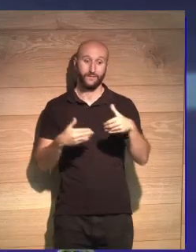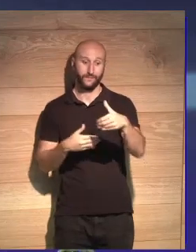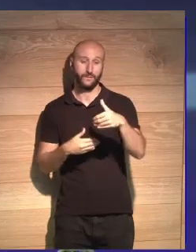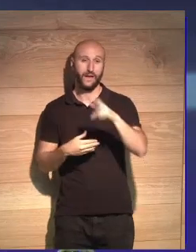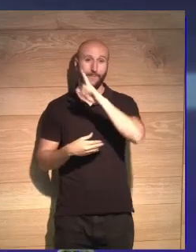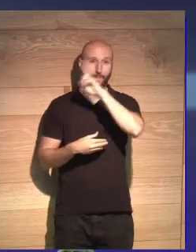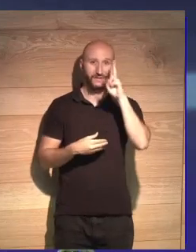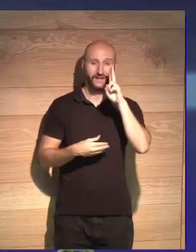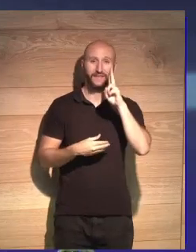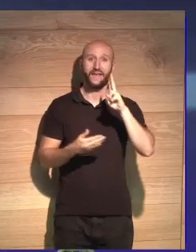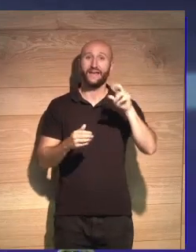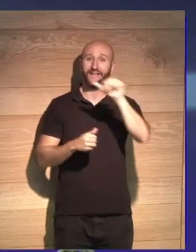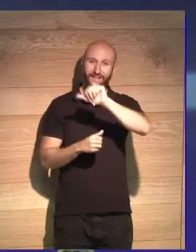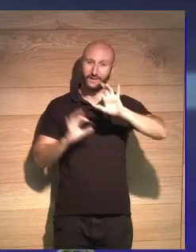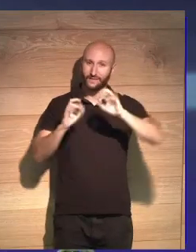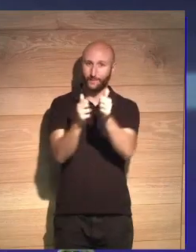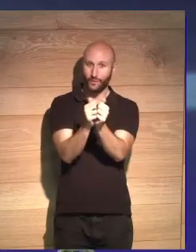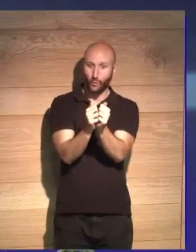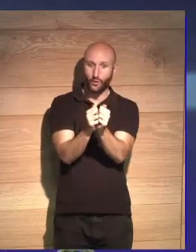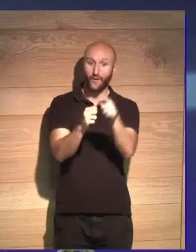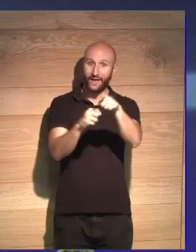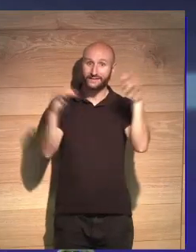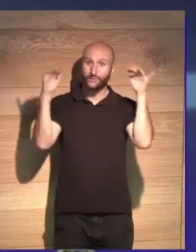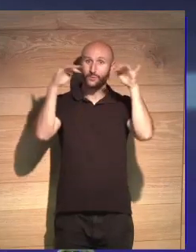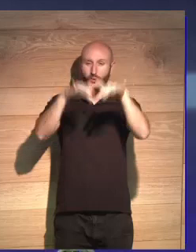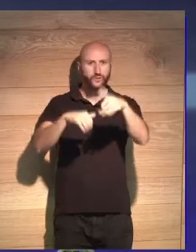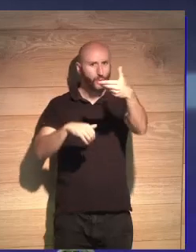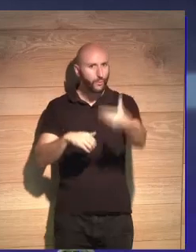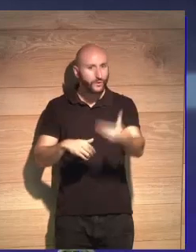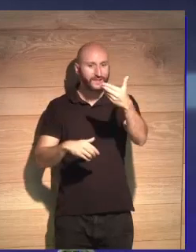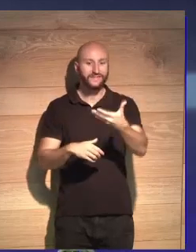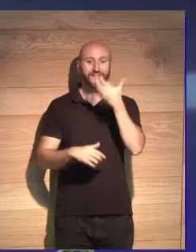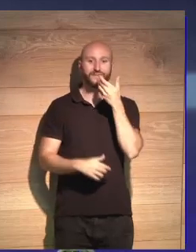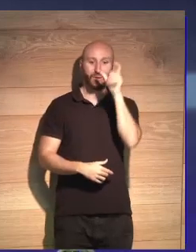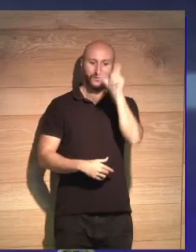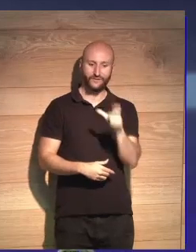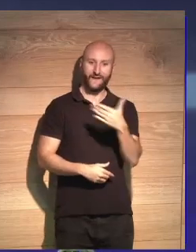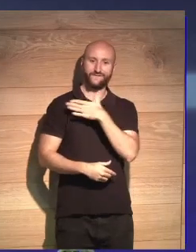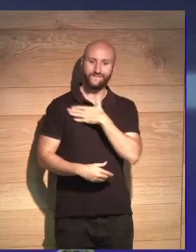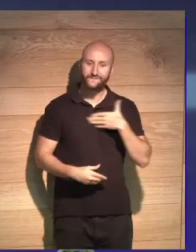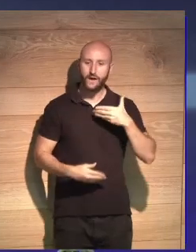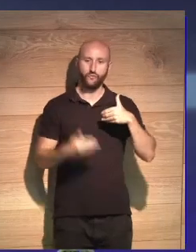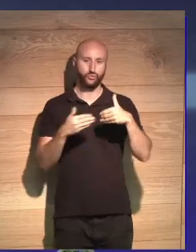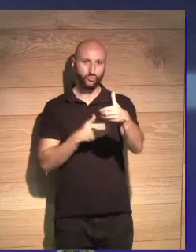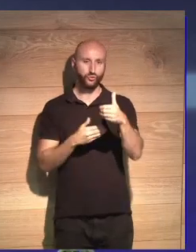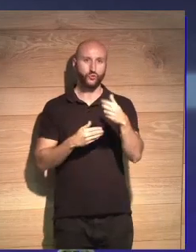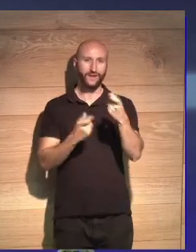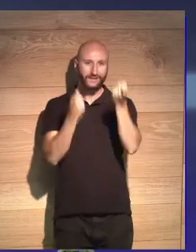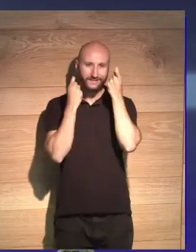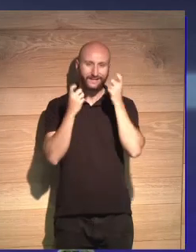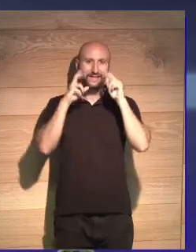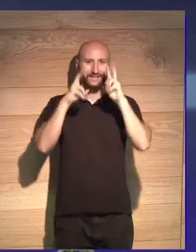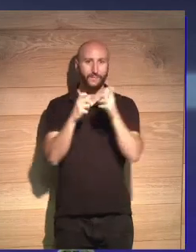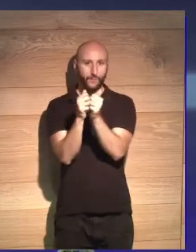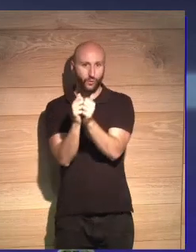are encompassed by the development of a video game. We think that something very important for the